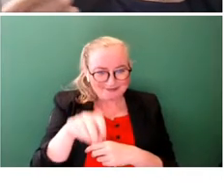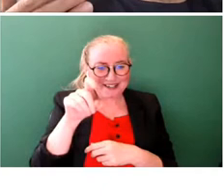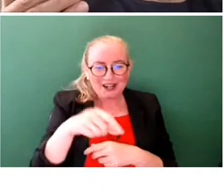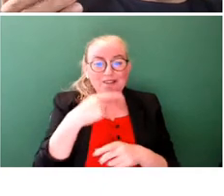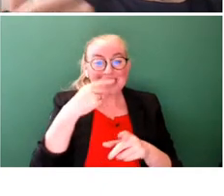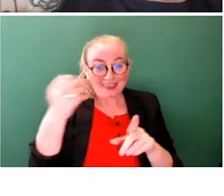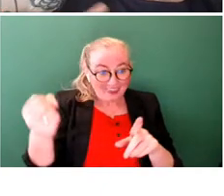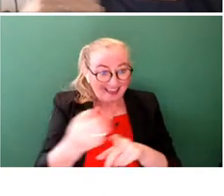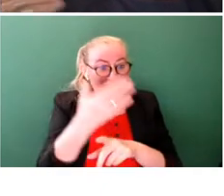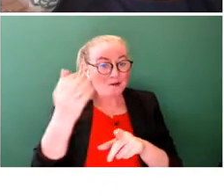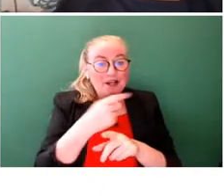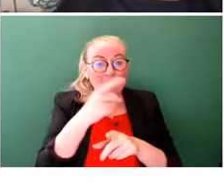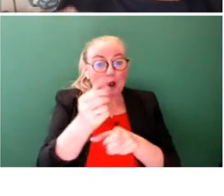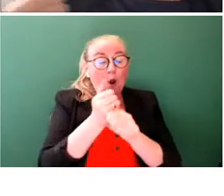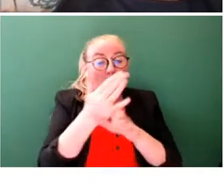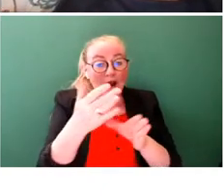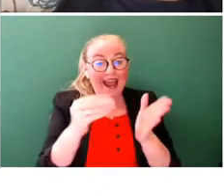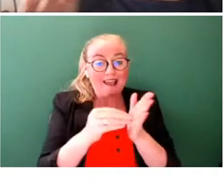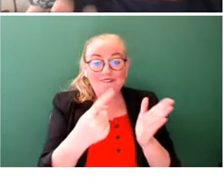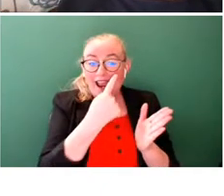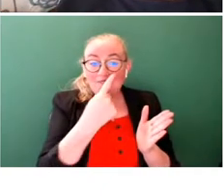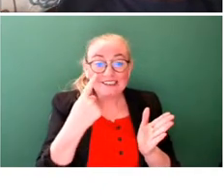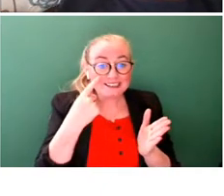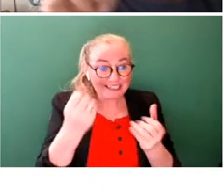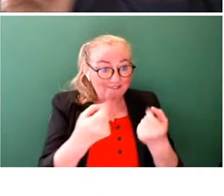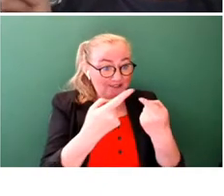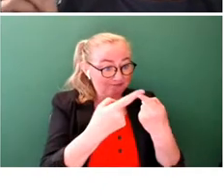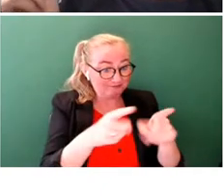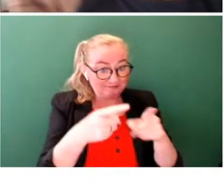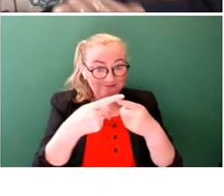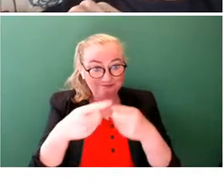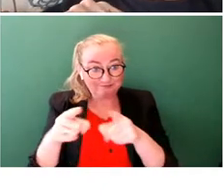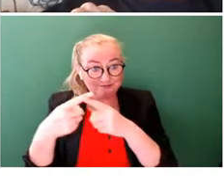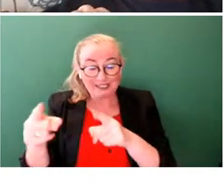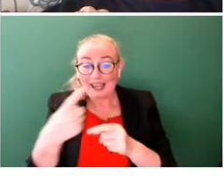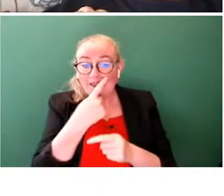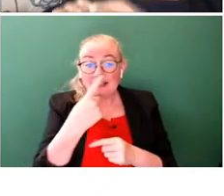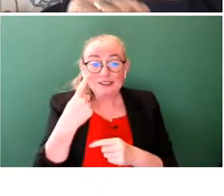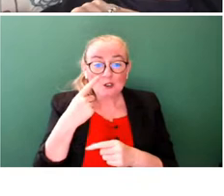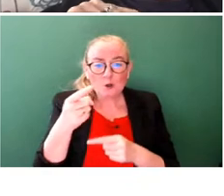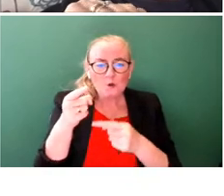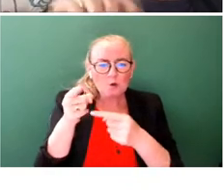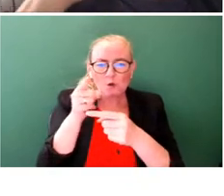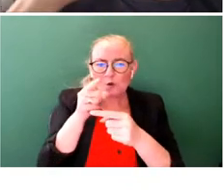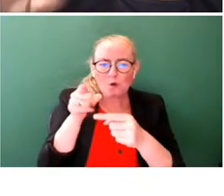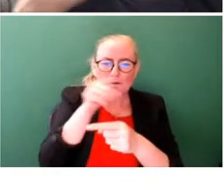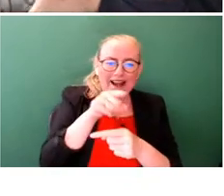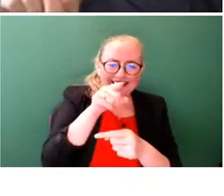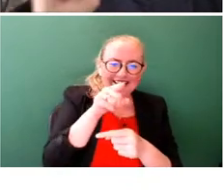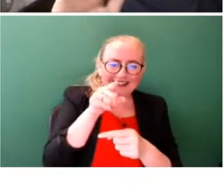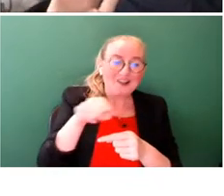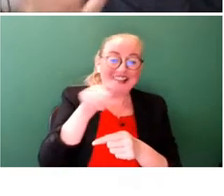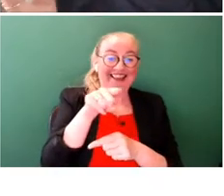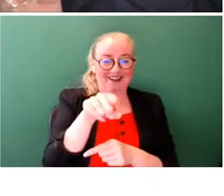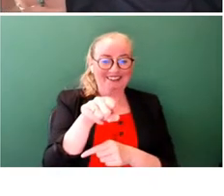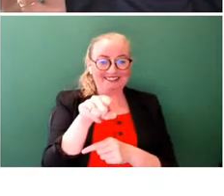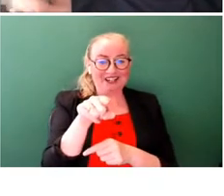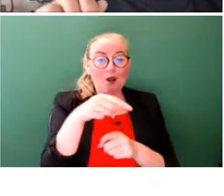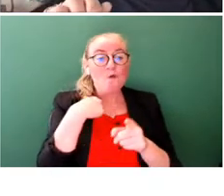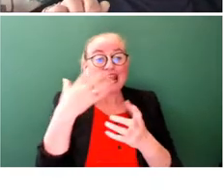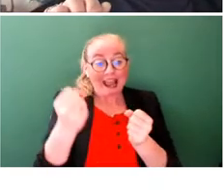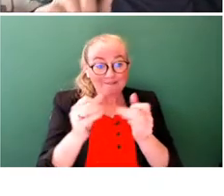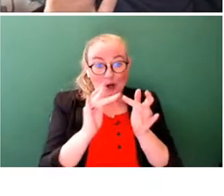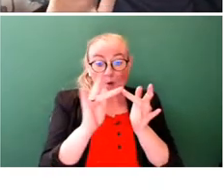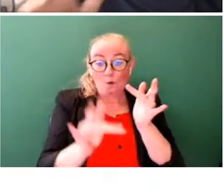all evidence-based. So if you want to introduce any of these, sorry, if you go back, click back, one click, thank you. We have a